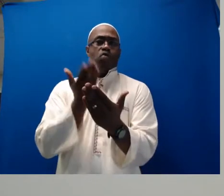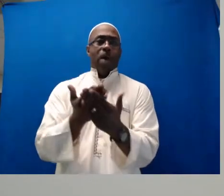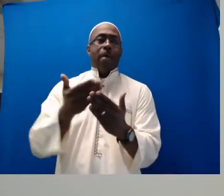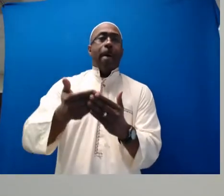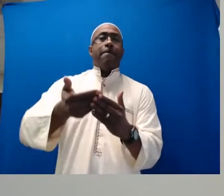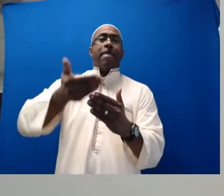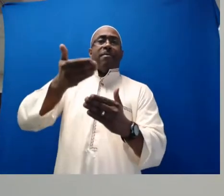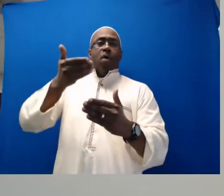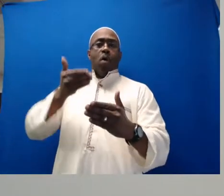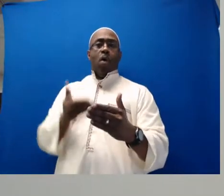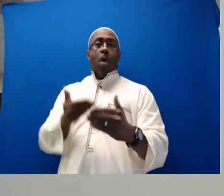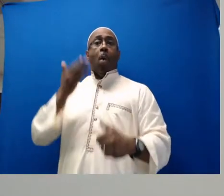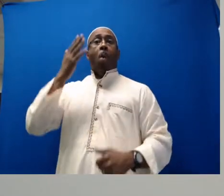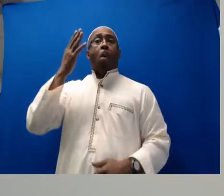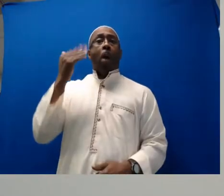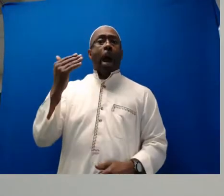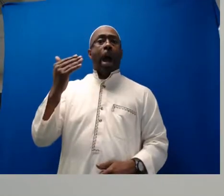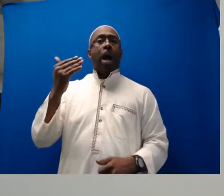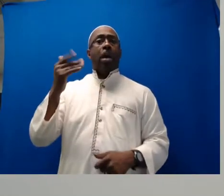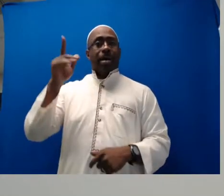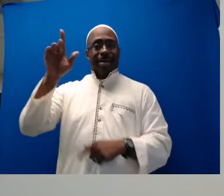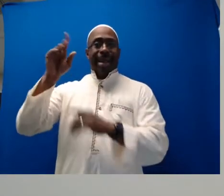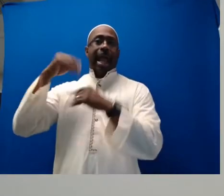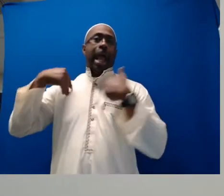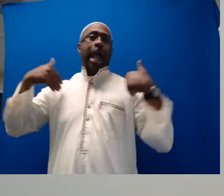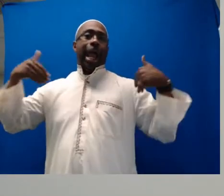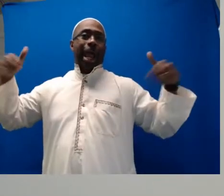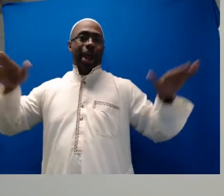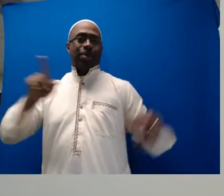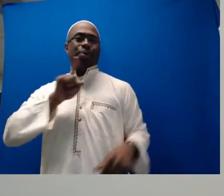the angels will record and register their name.